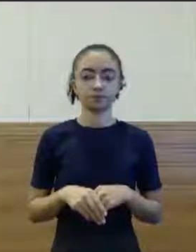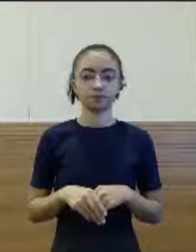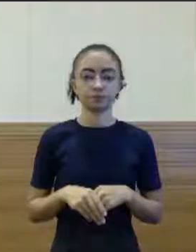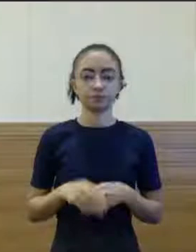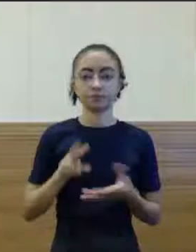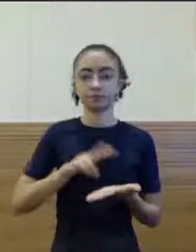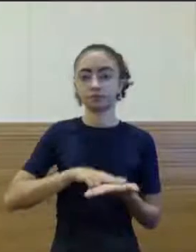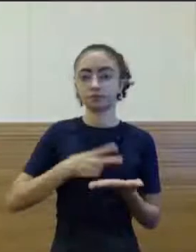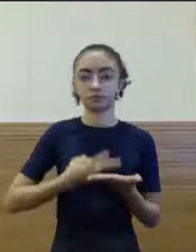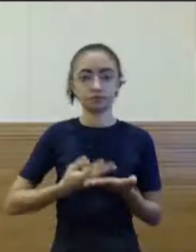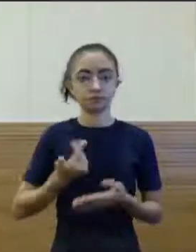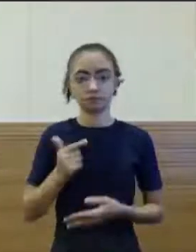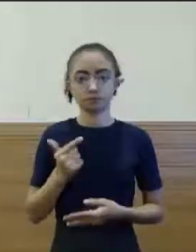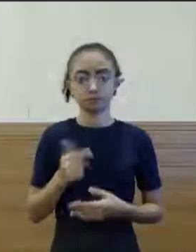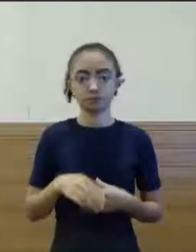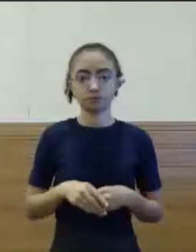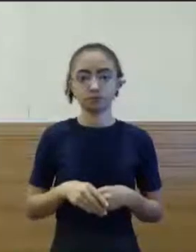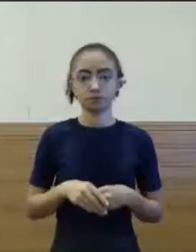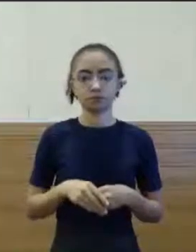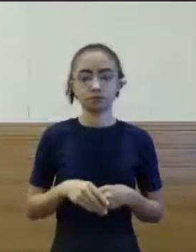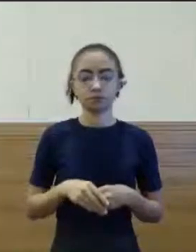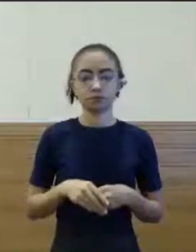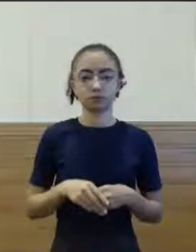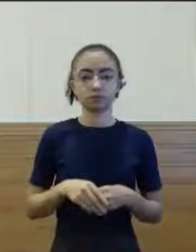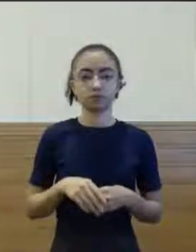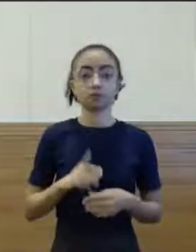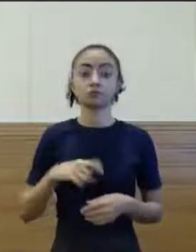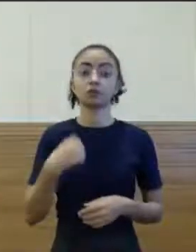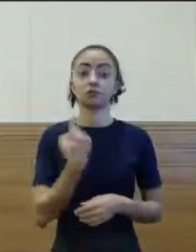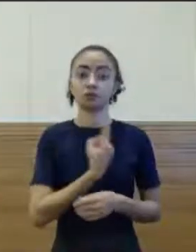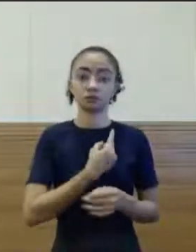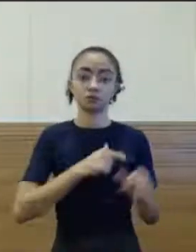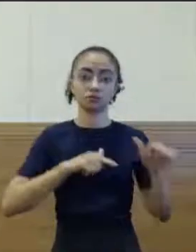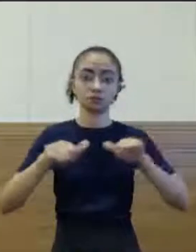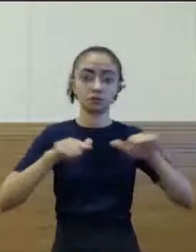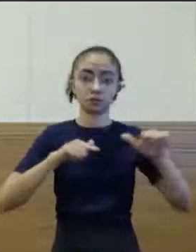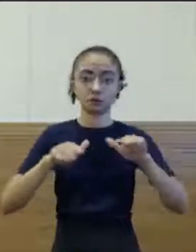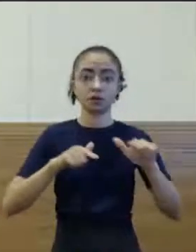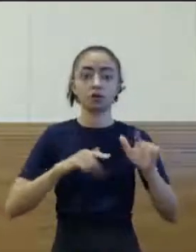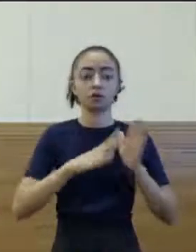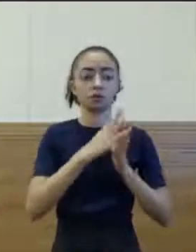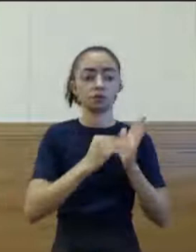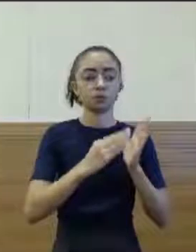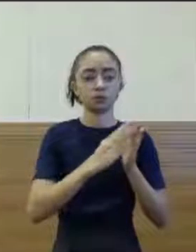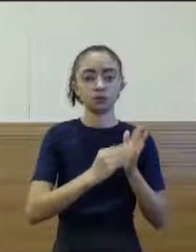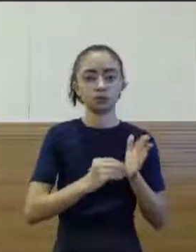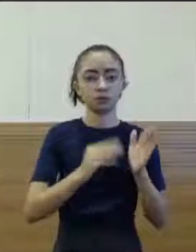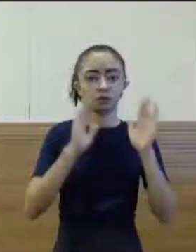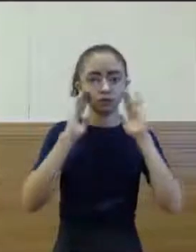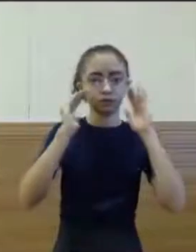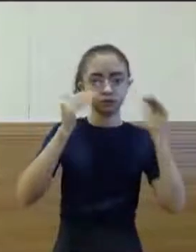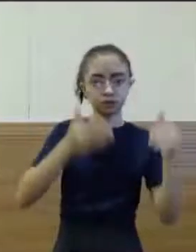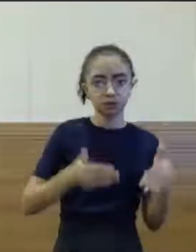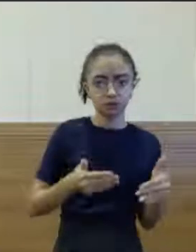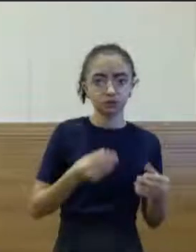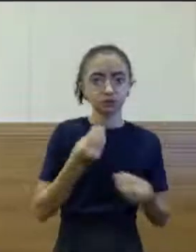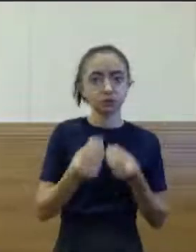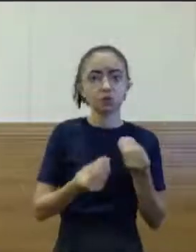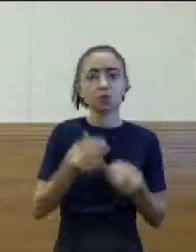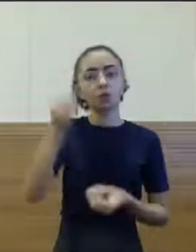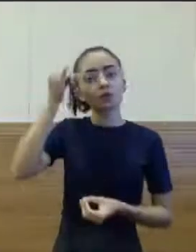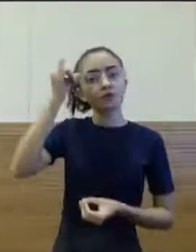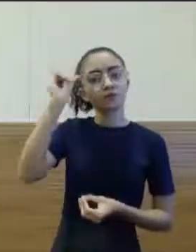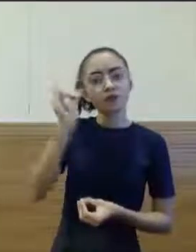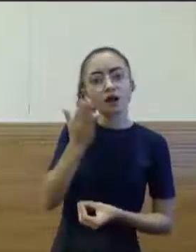habit, and we are reducing the wasting, the food wasting, and we are working towards that